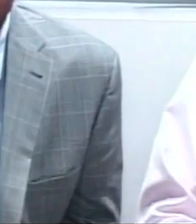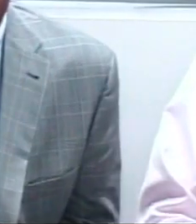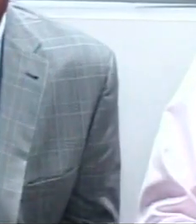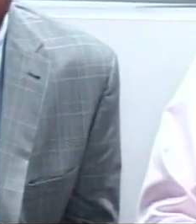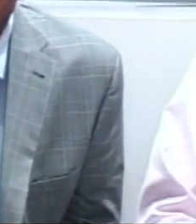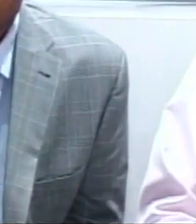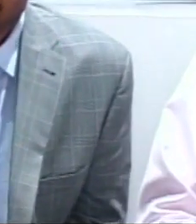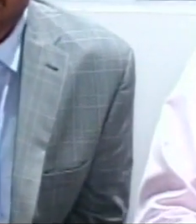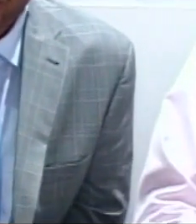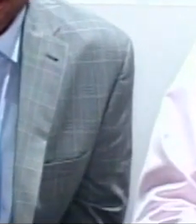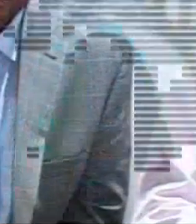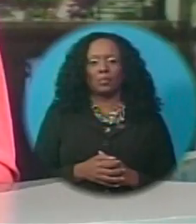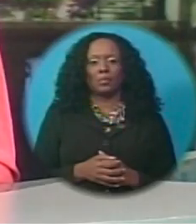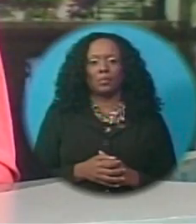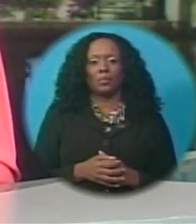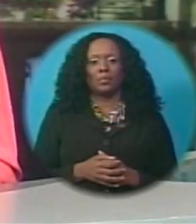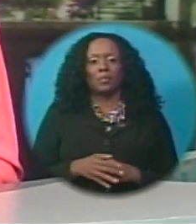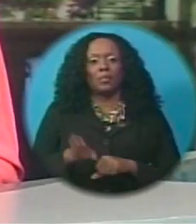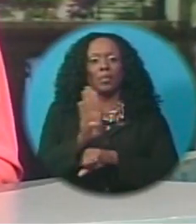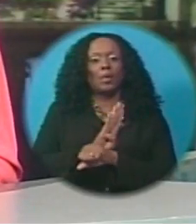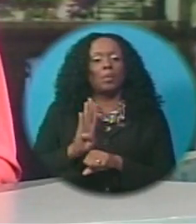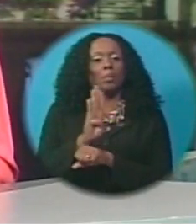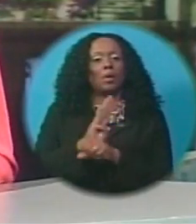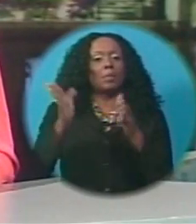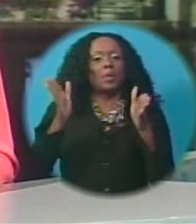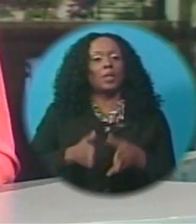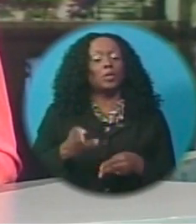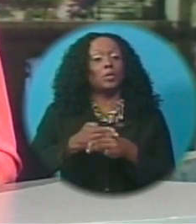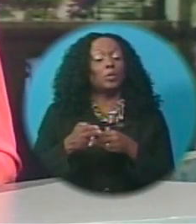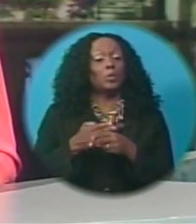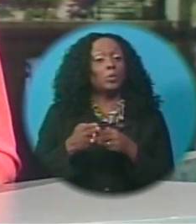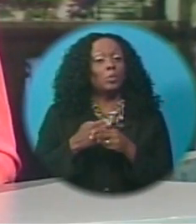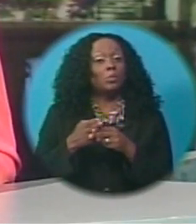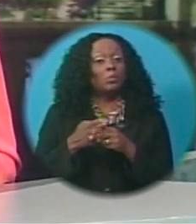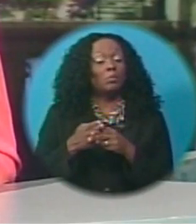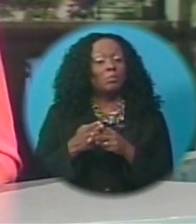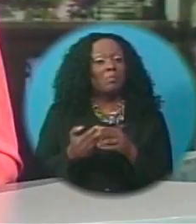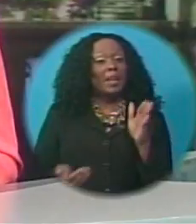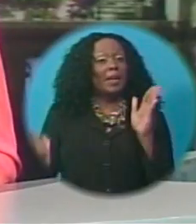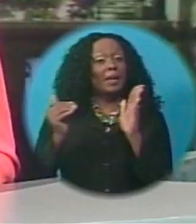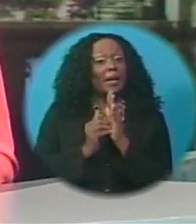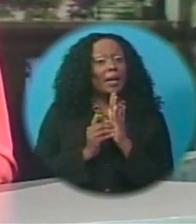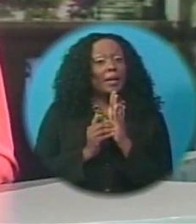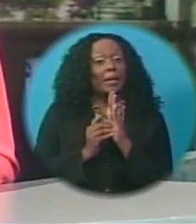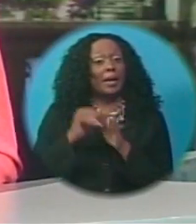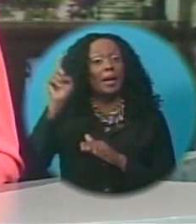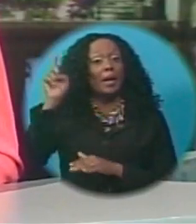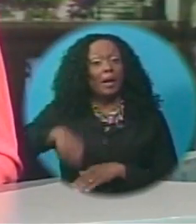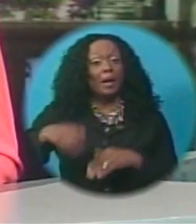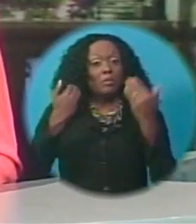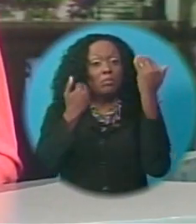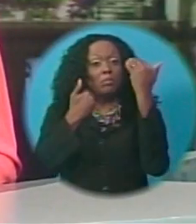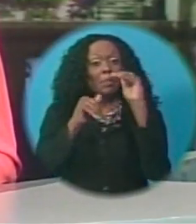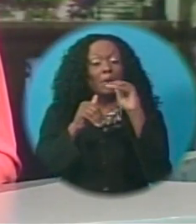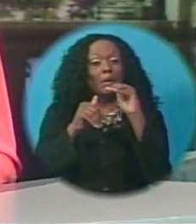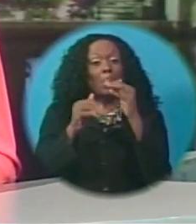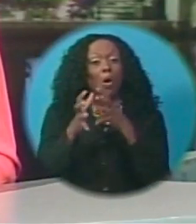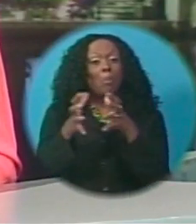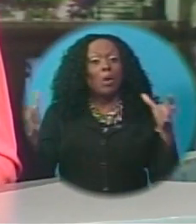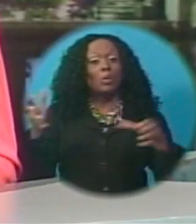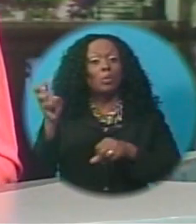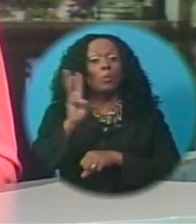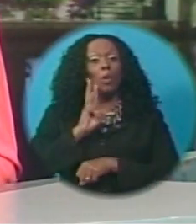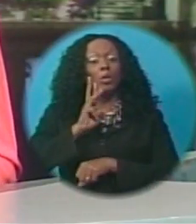construction projects. Barbadians are again facing restrictions on water usage. This, as reduced